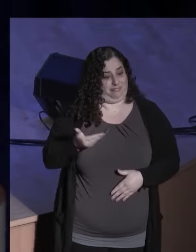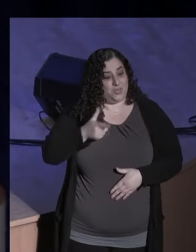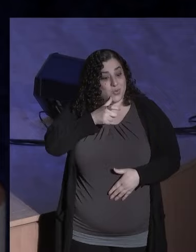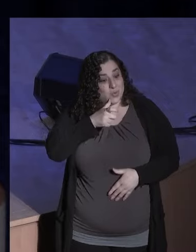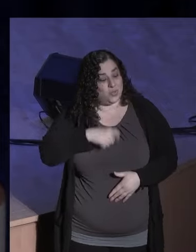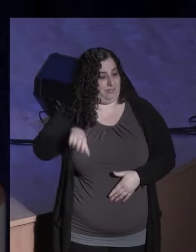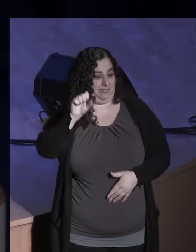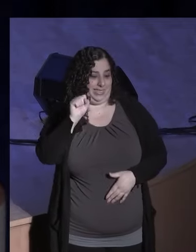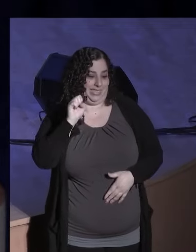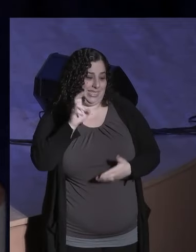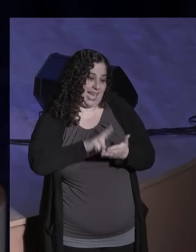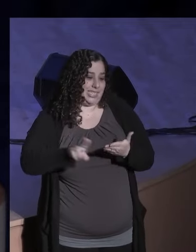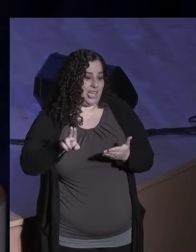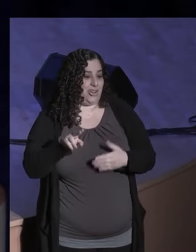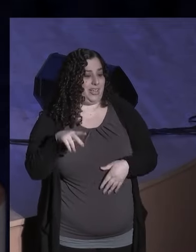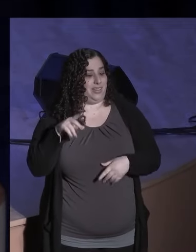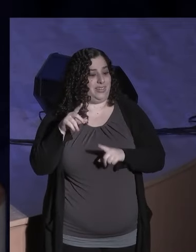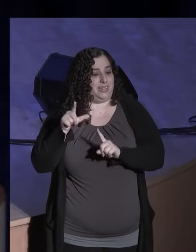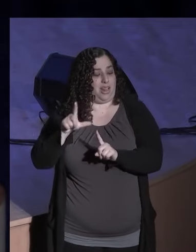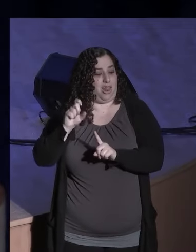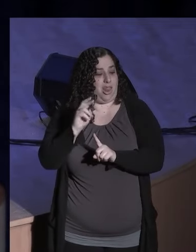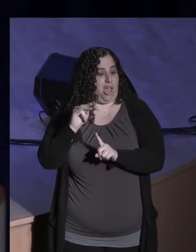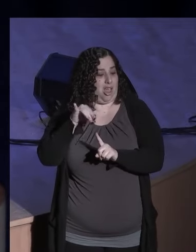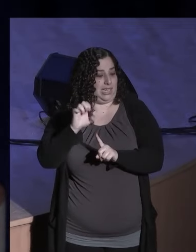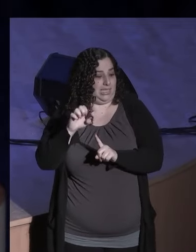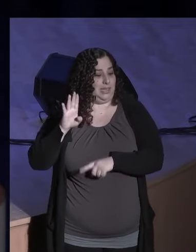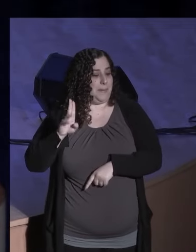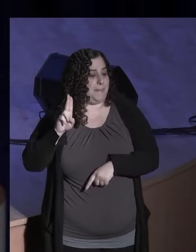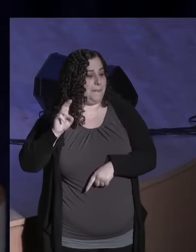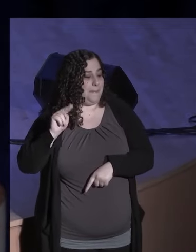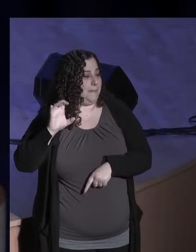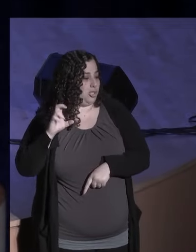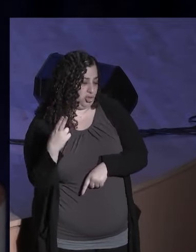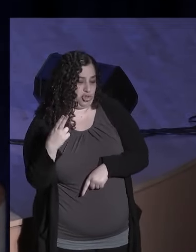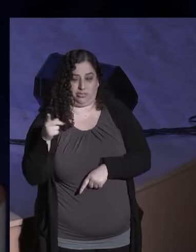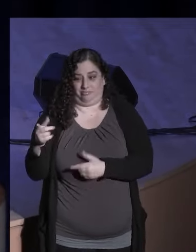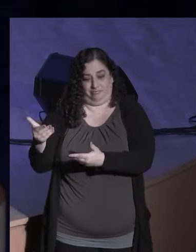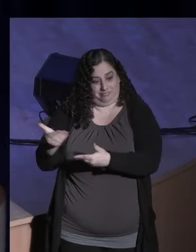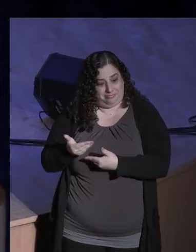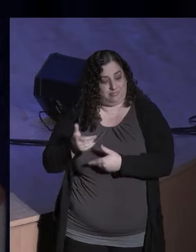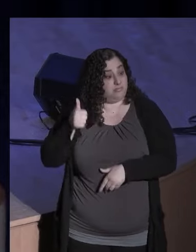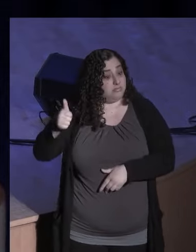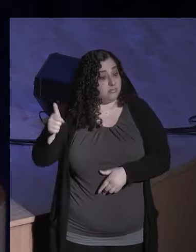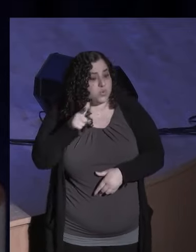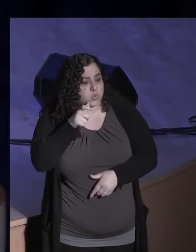the 14th Secretary of the Smithsonian. As Secretary, he oversees 21 museums, 21 libraries, the